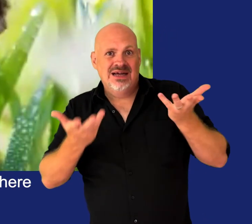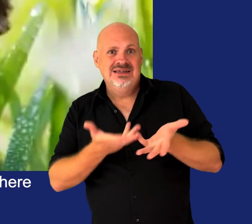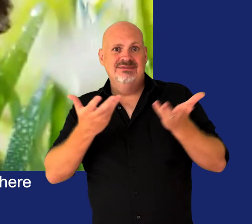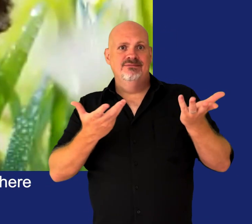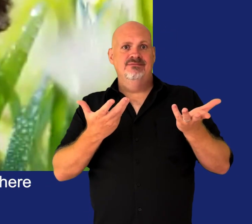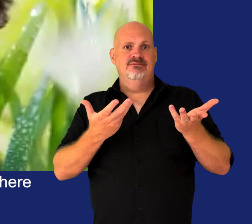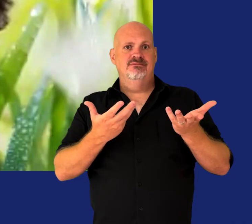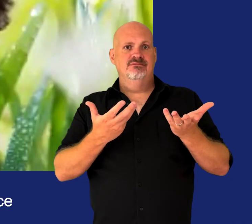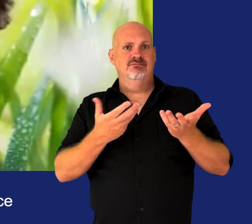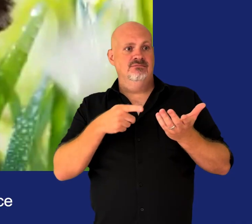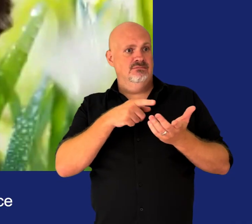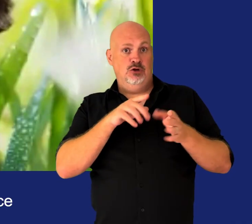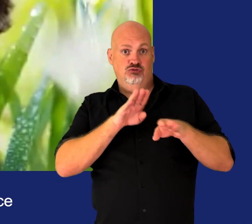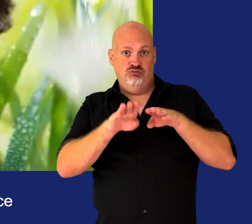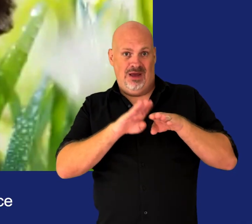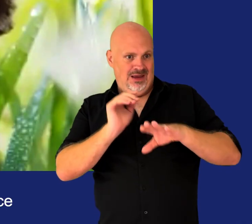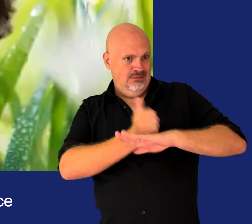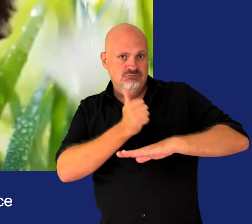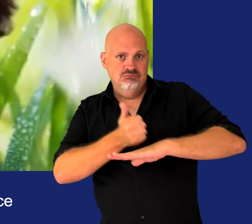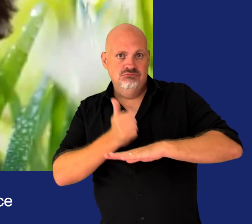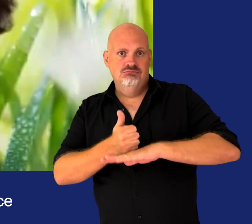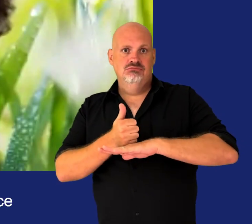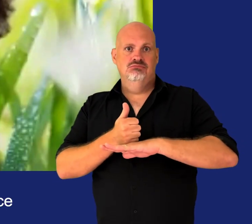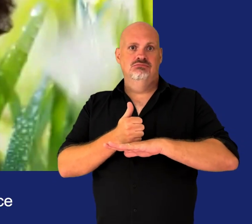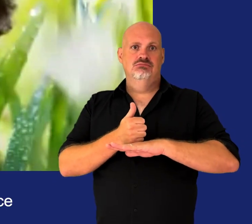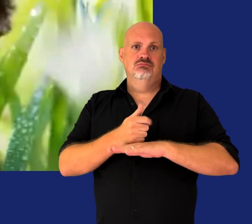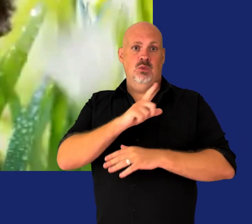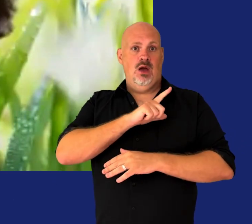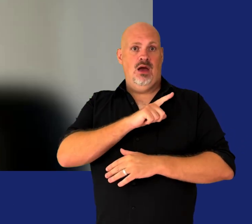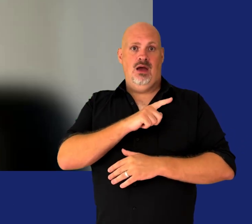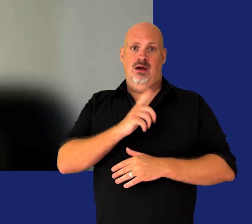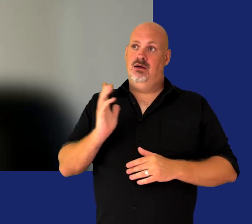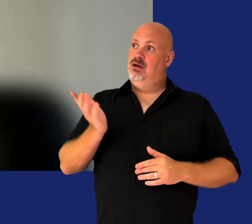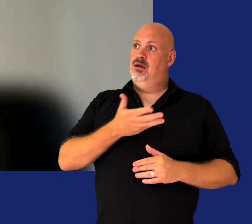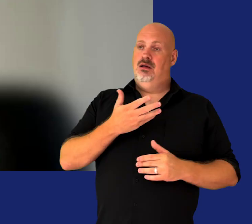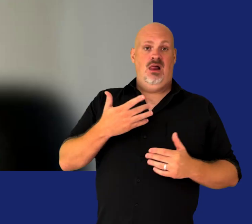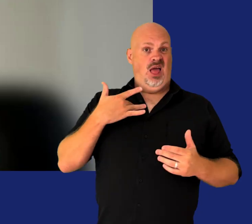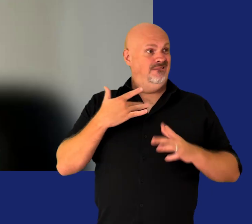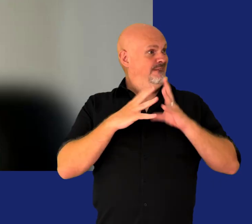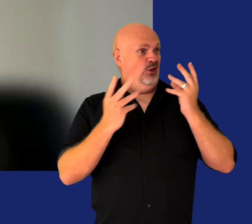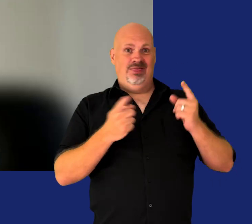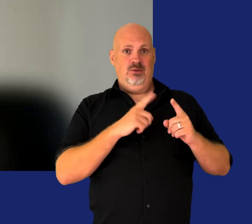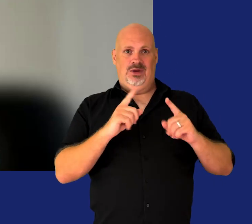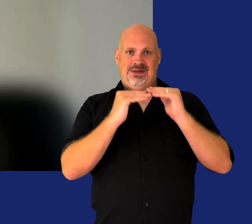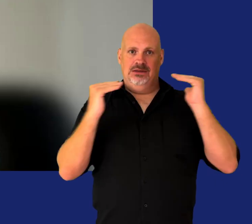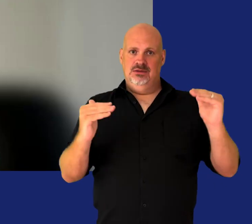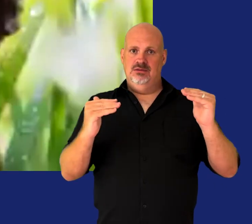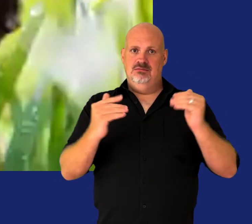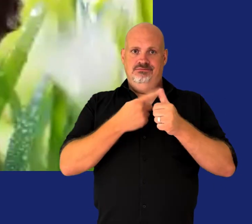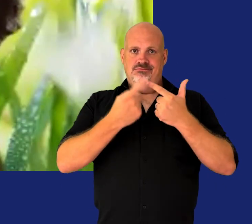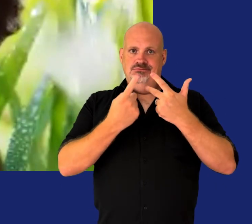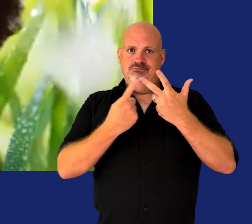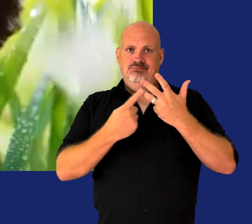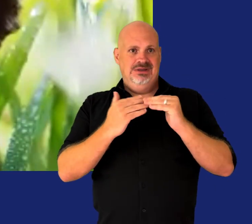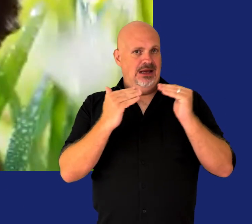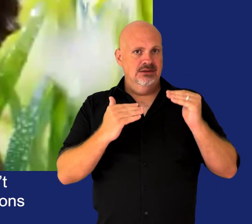offer incentives to, put this training in place, because everything else in life is done to a